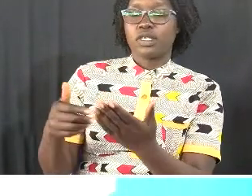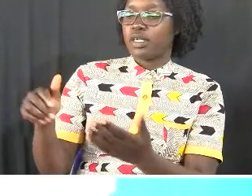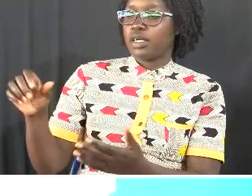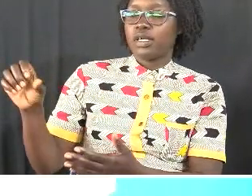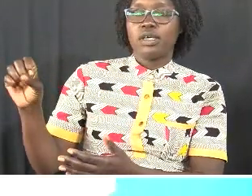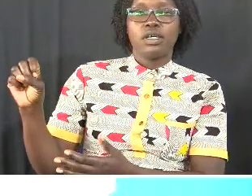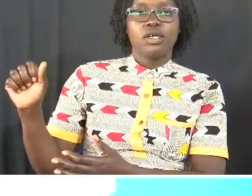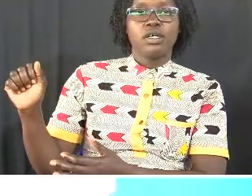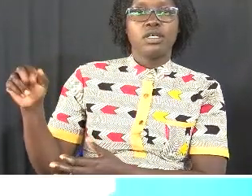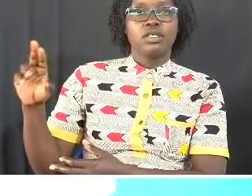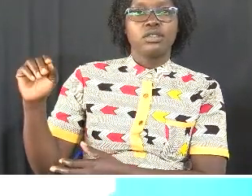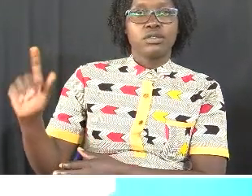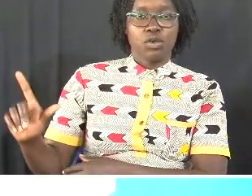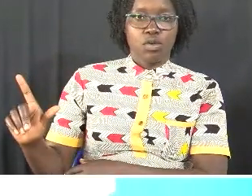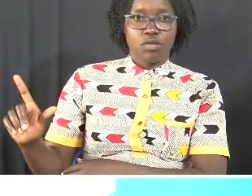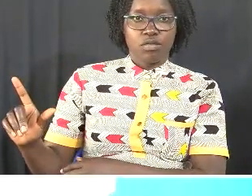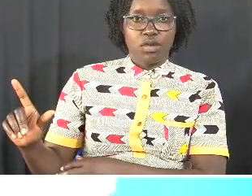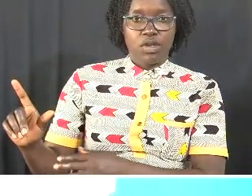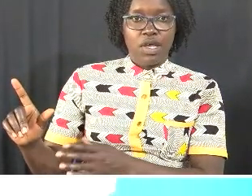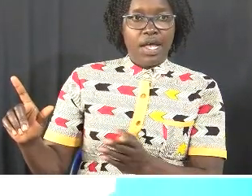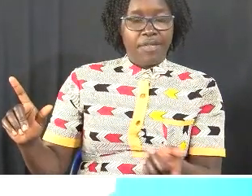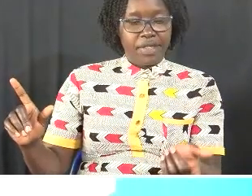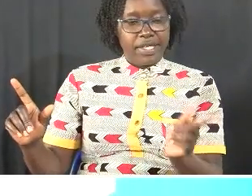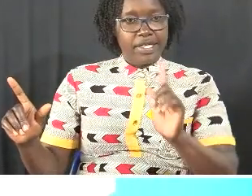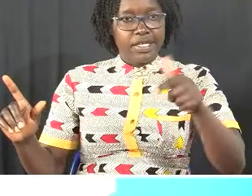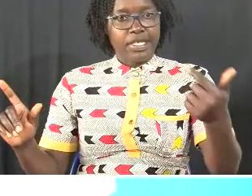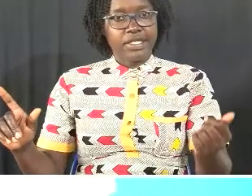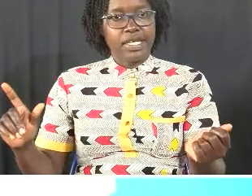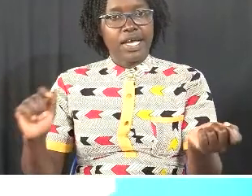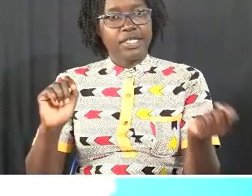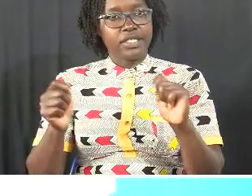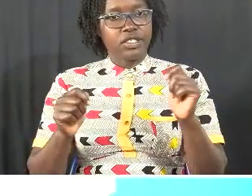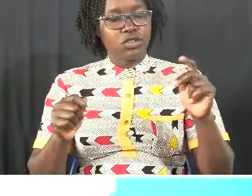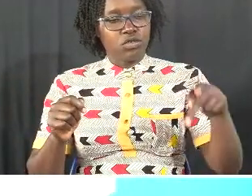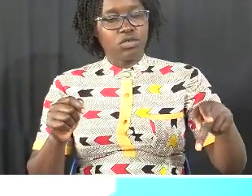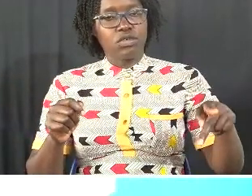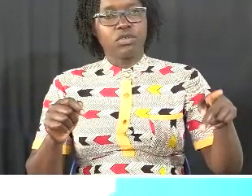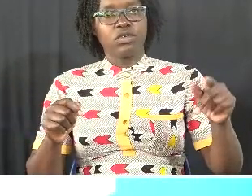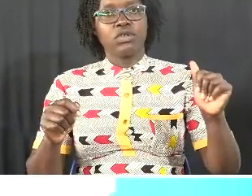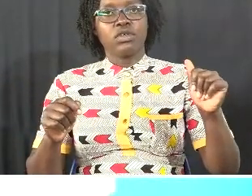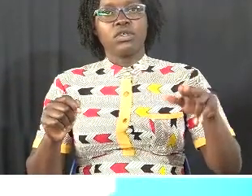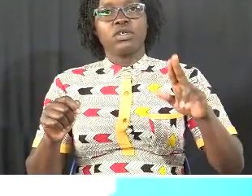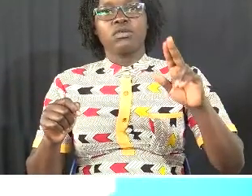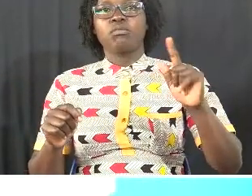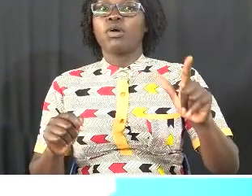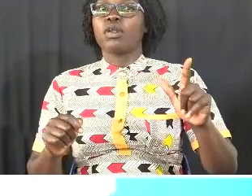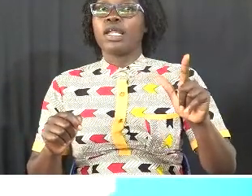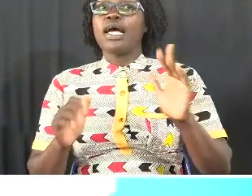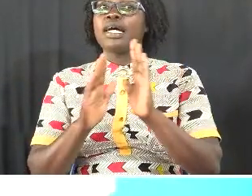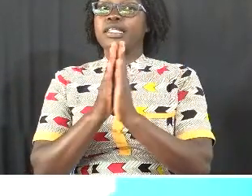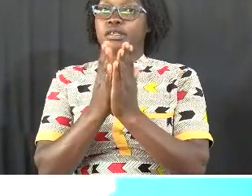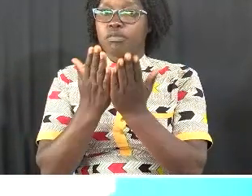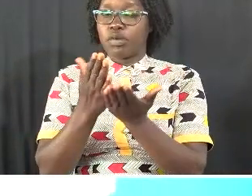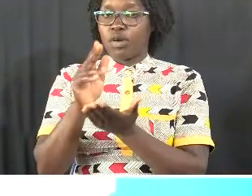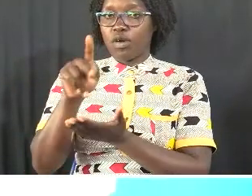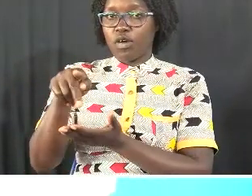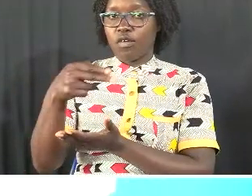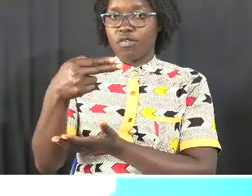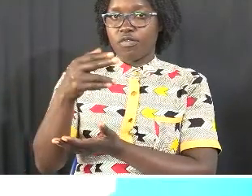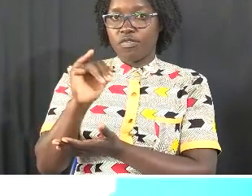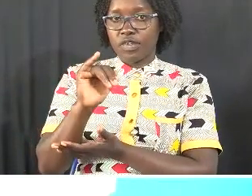Paul. And if you look at the book of Philippians, chapter 3,